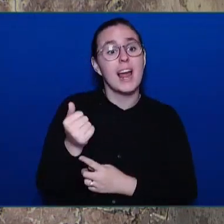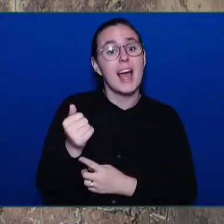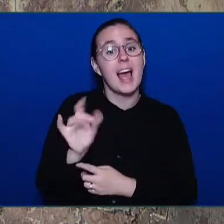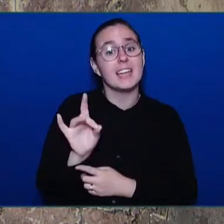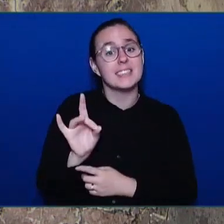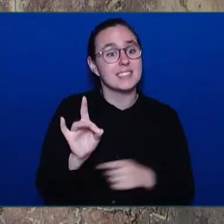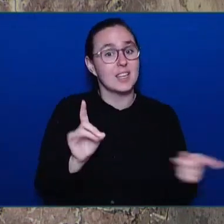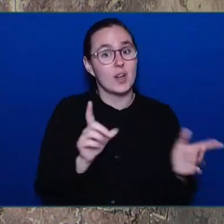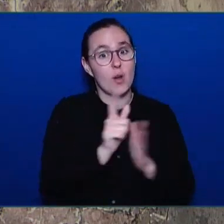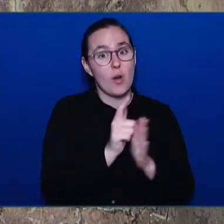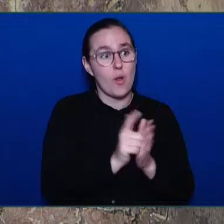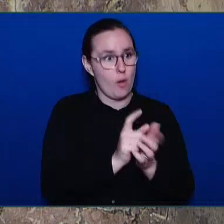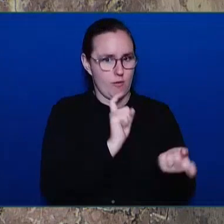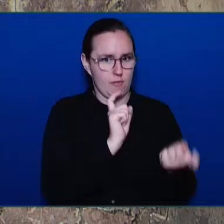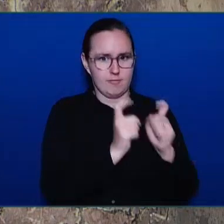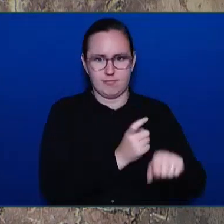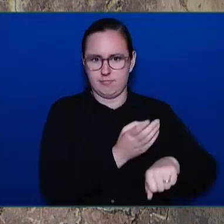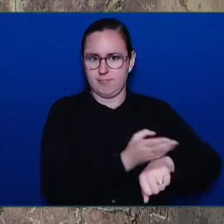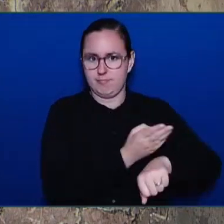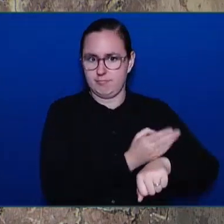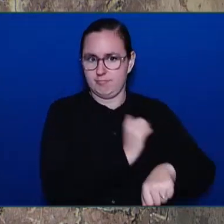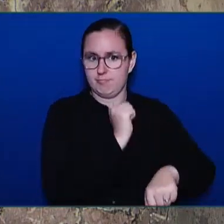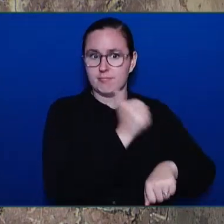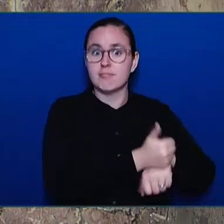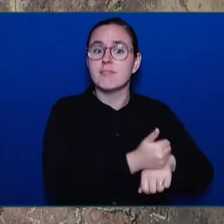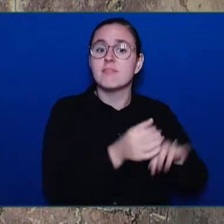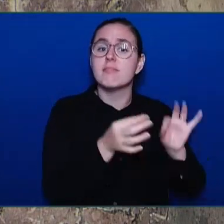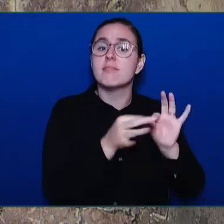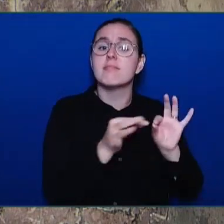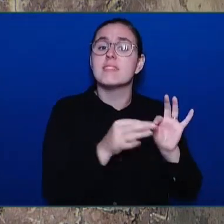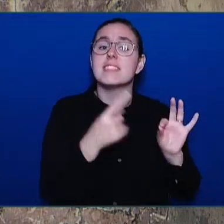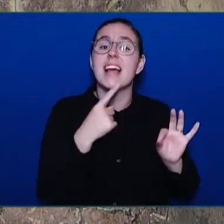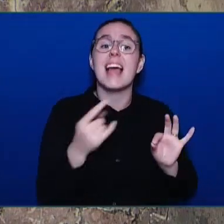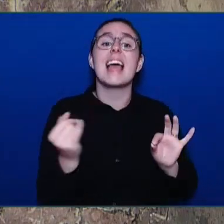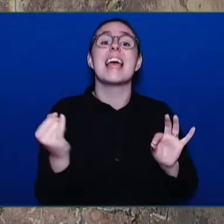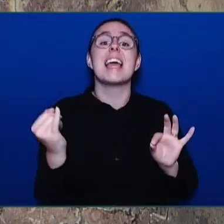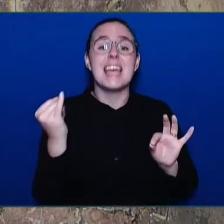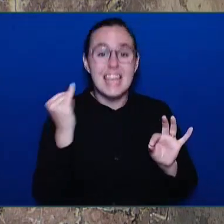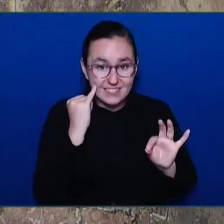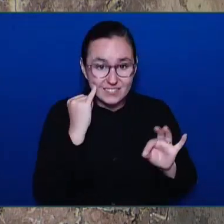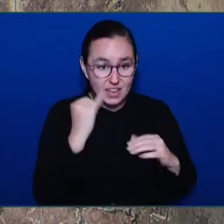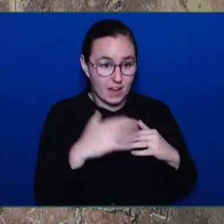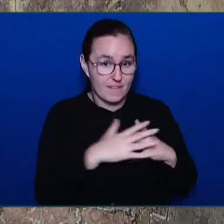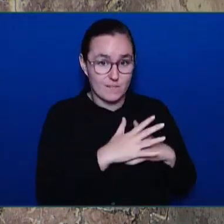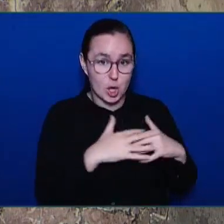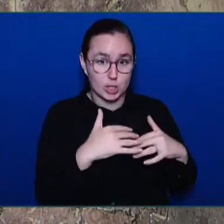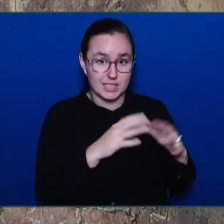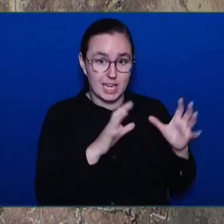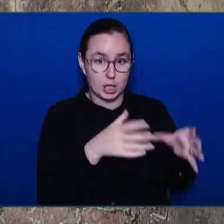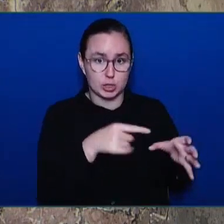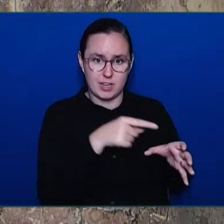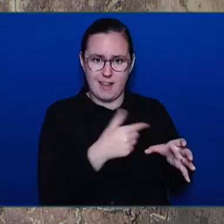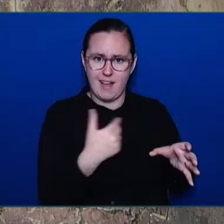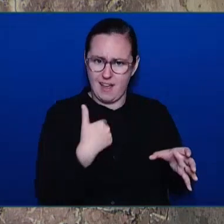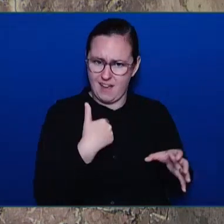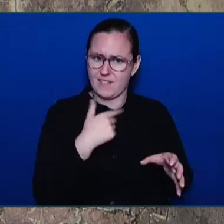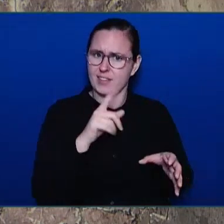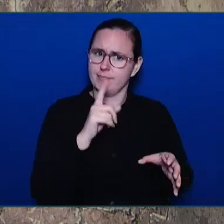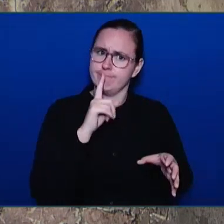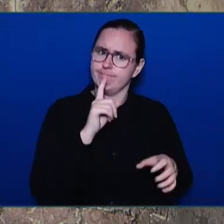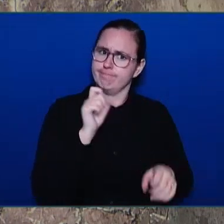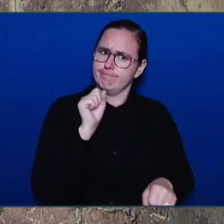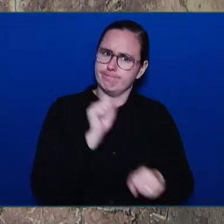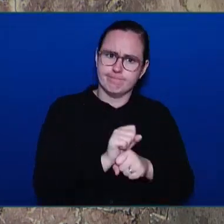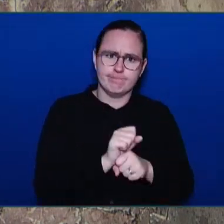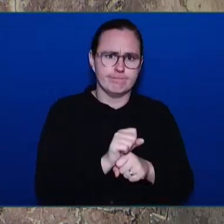if there were nations with legitimate interests who did not give consent to a project or raised